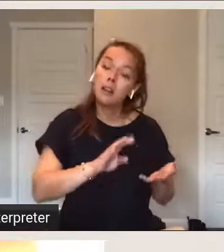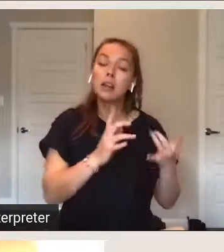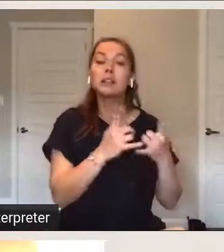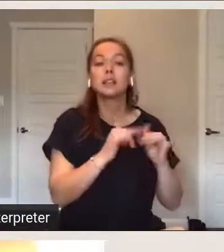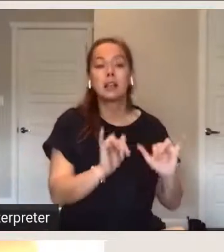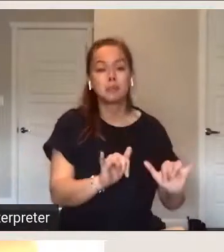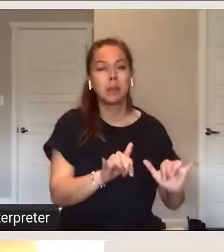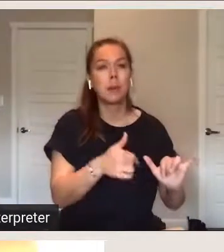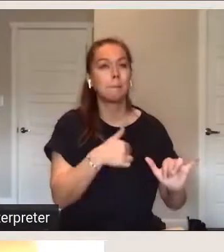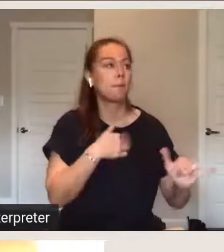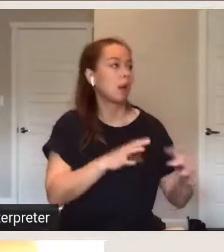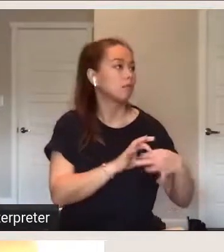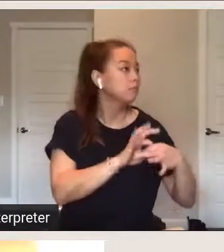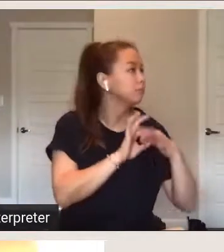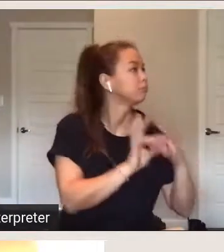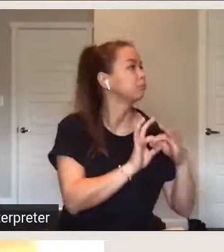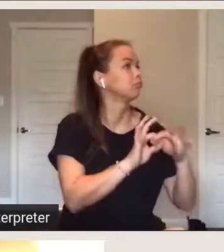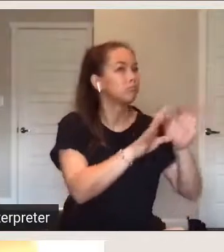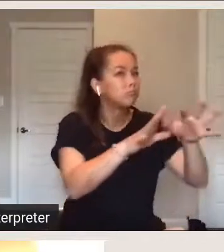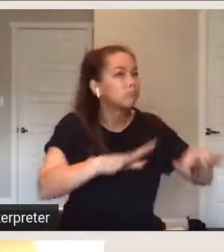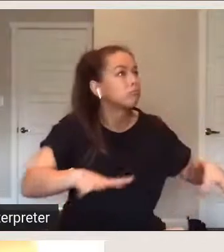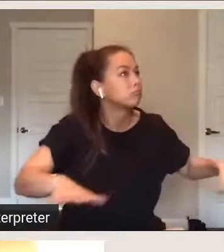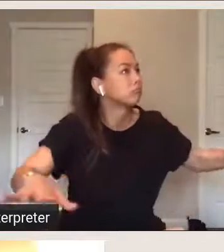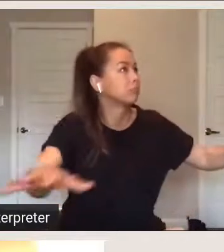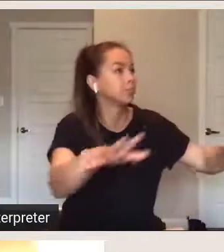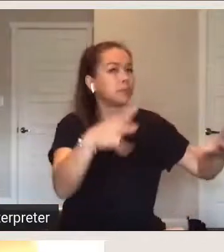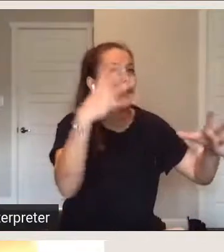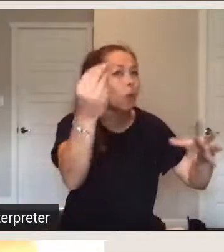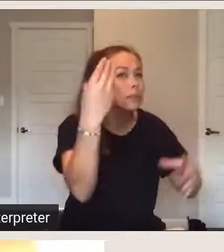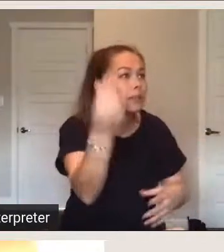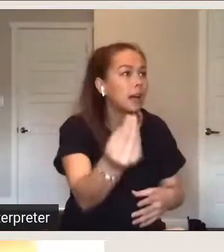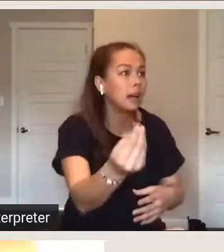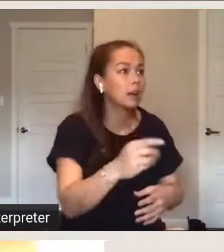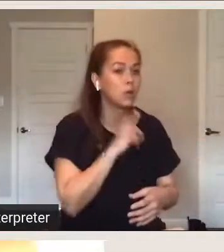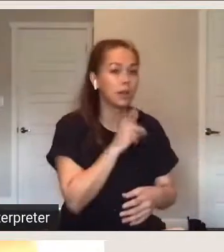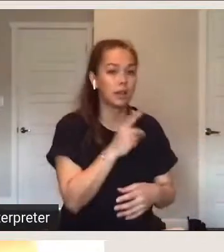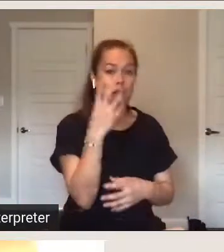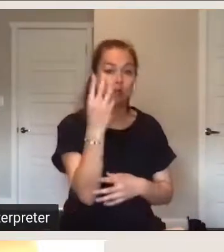nature and the outdoors, which really, you know, it's for everyone. And